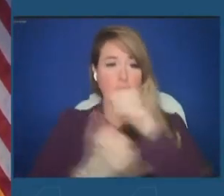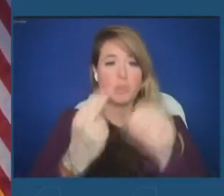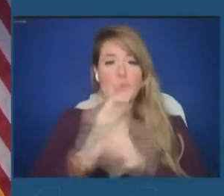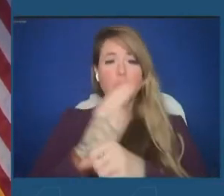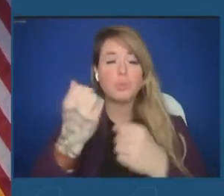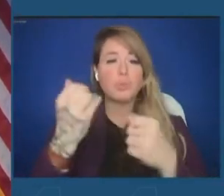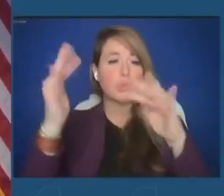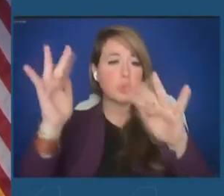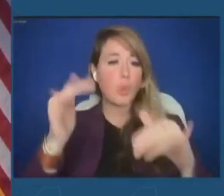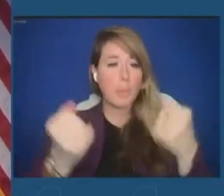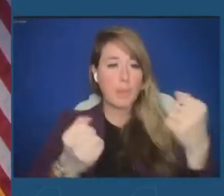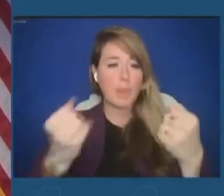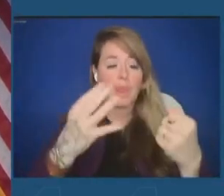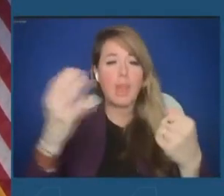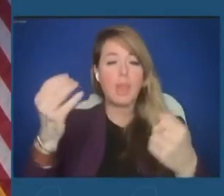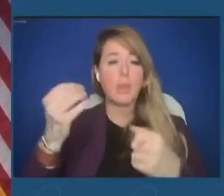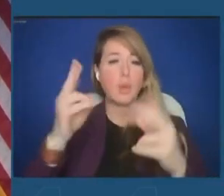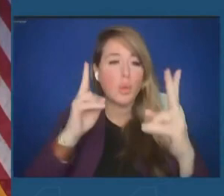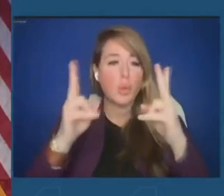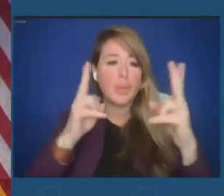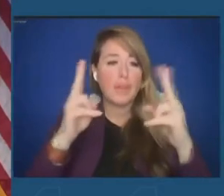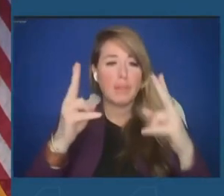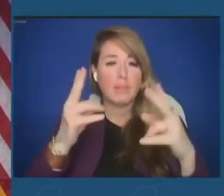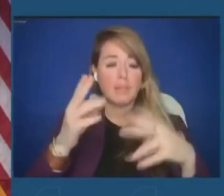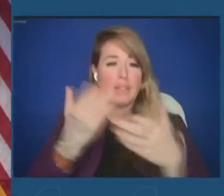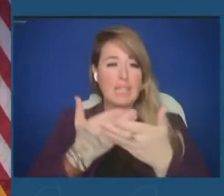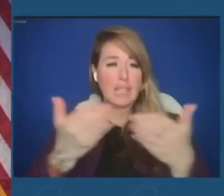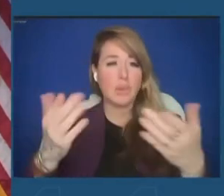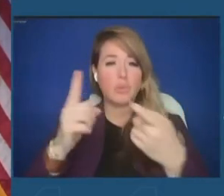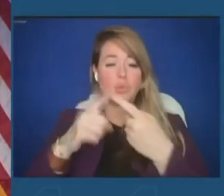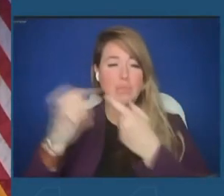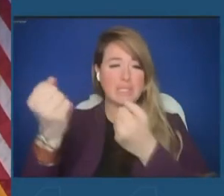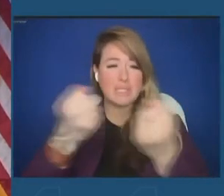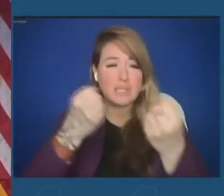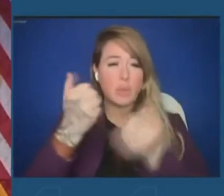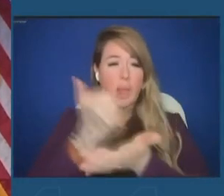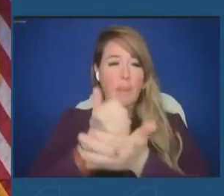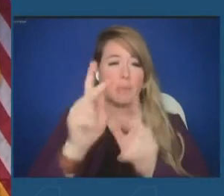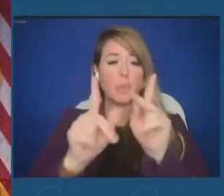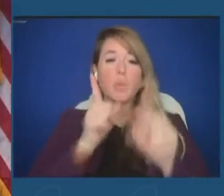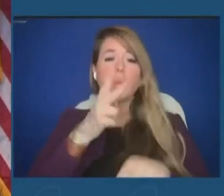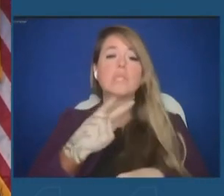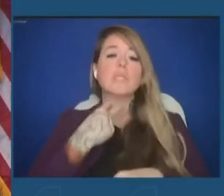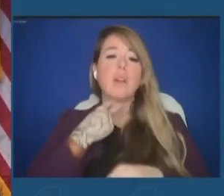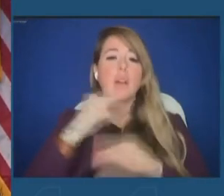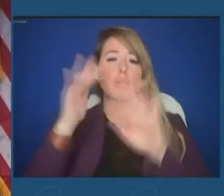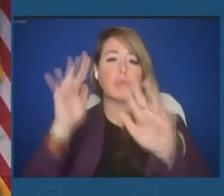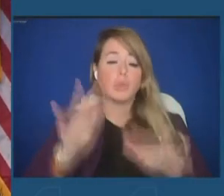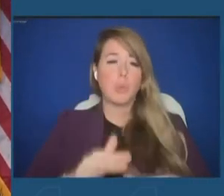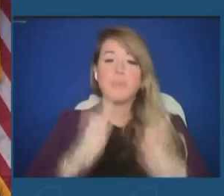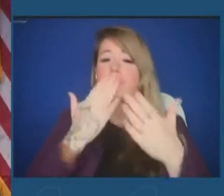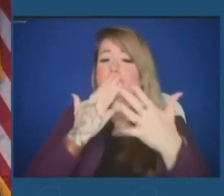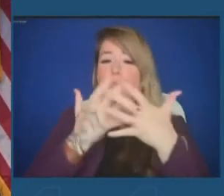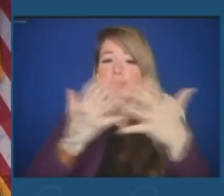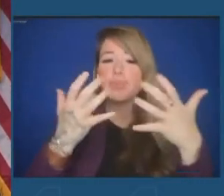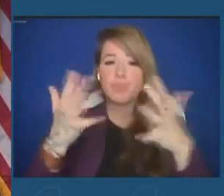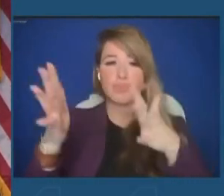and grooming gear to get down impassable streets to help those who had been stranded by the storm. Thank you, gentlemen.